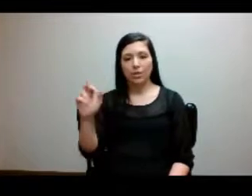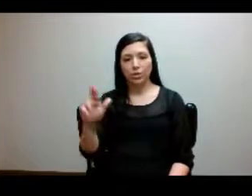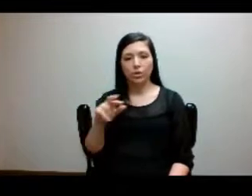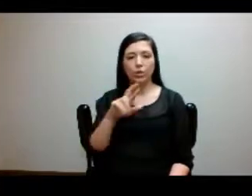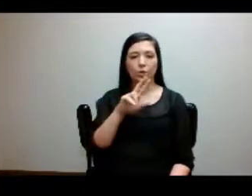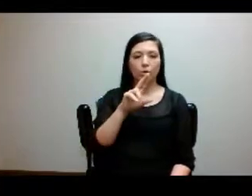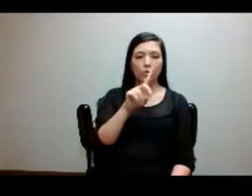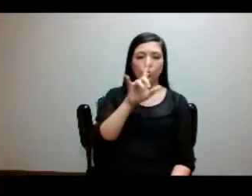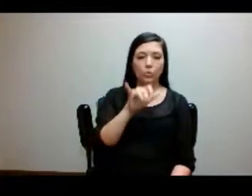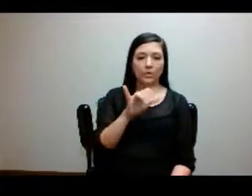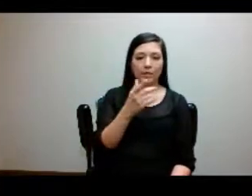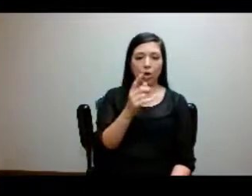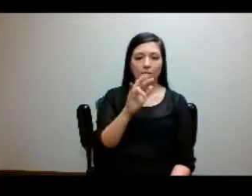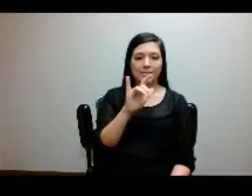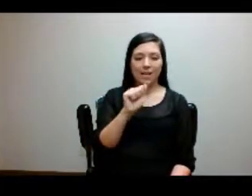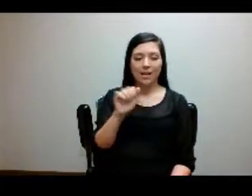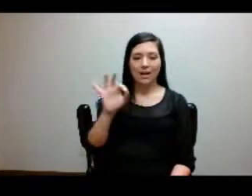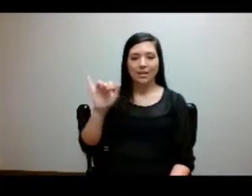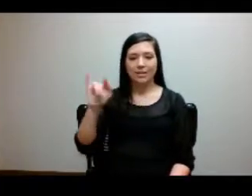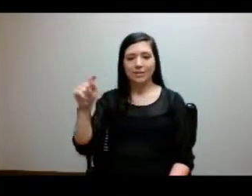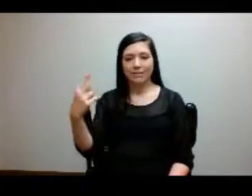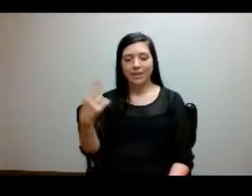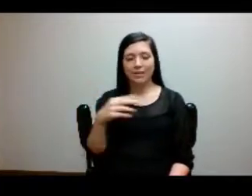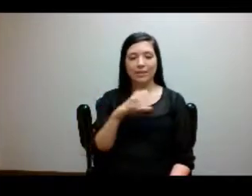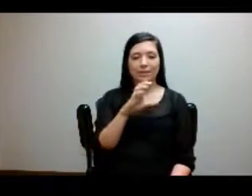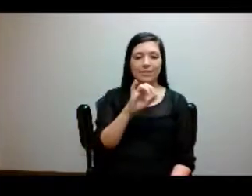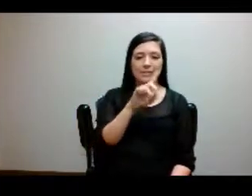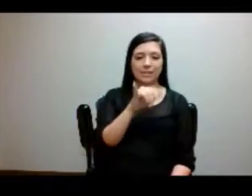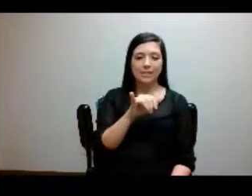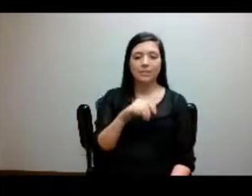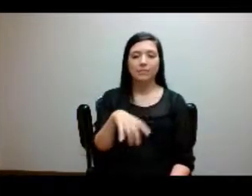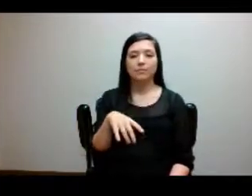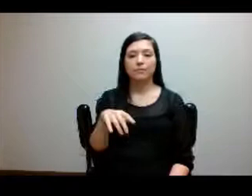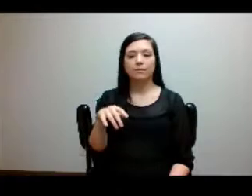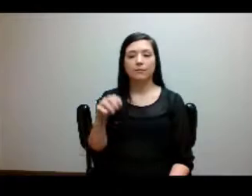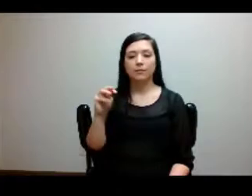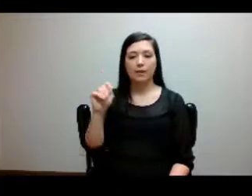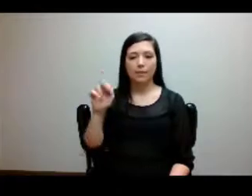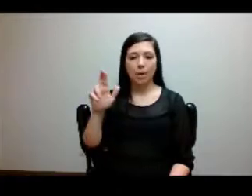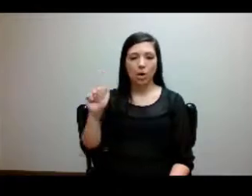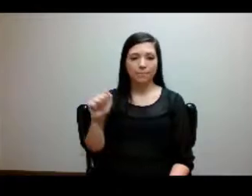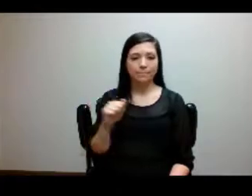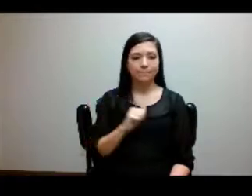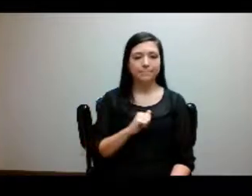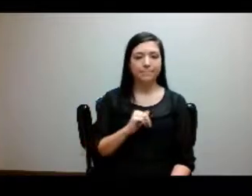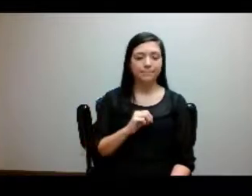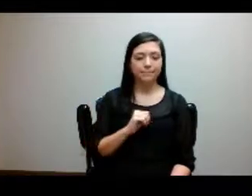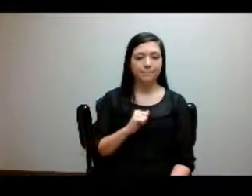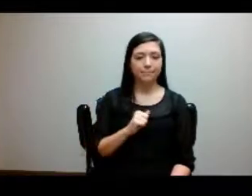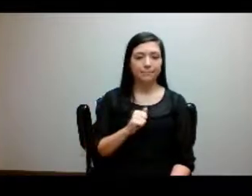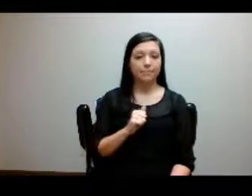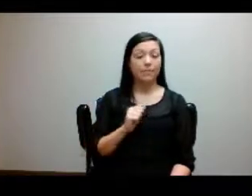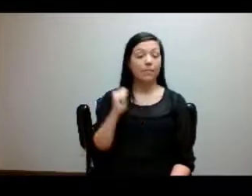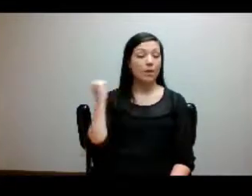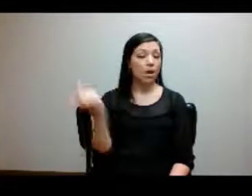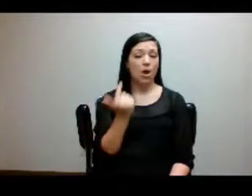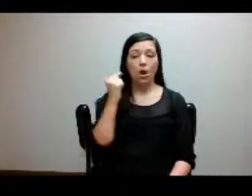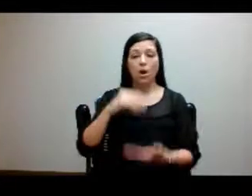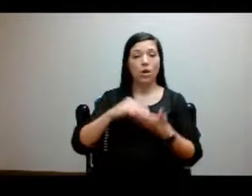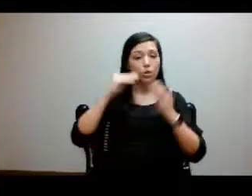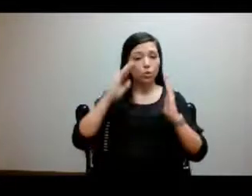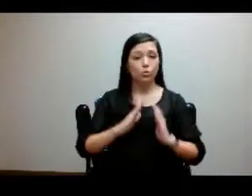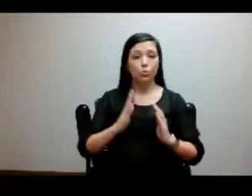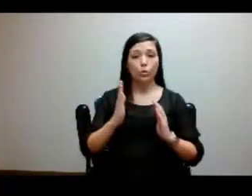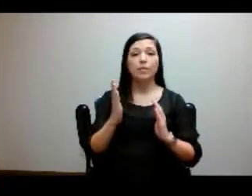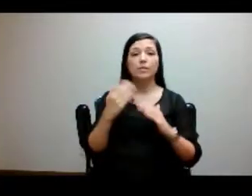Garcia, Faith Hadley, Cindy Tomlin Stokely, and Marisol Gonzalez. Almost all students who enter TCC